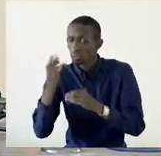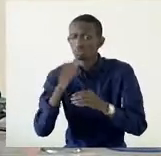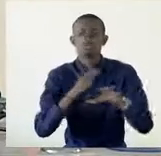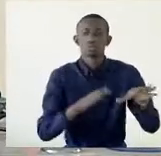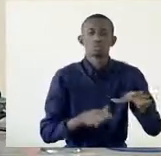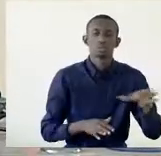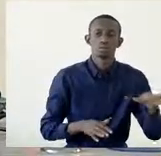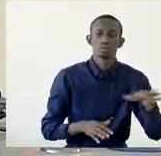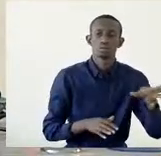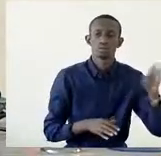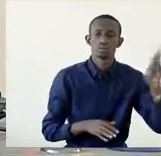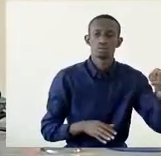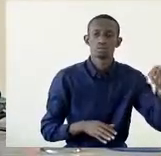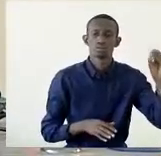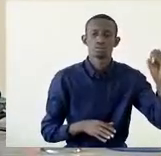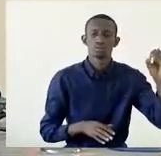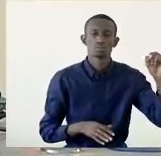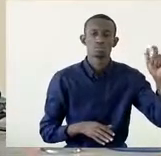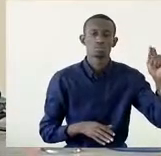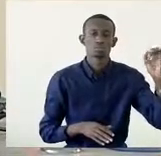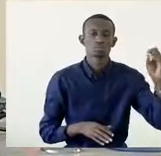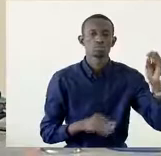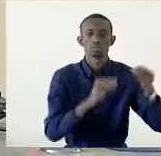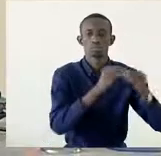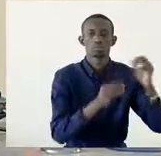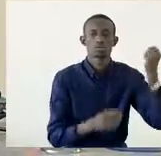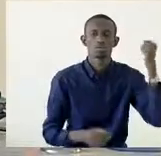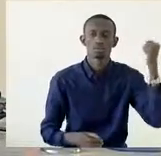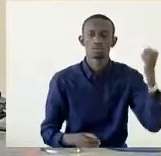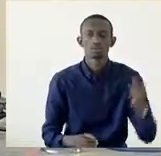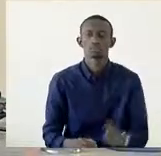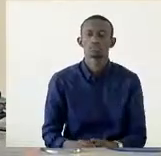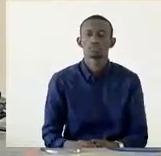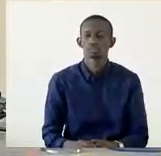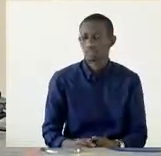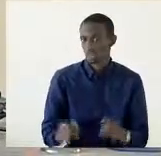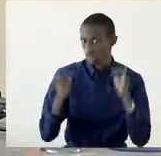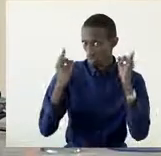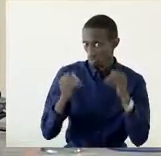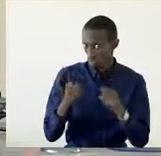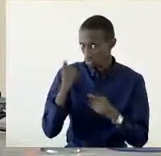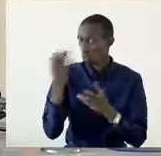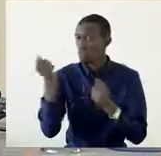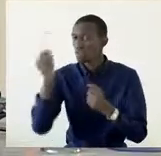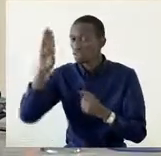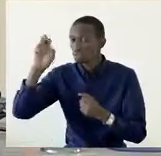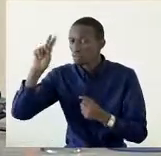5 on the ring. So meaning that if you have the benzene, this is the